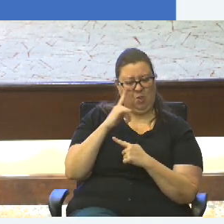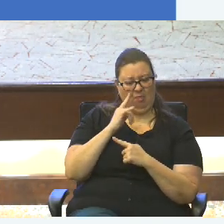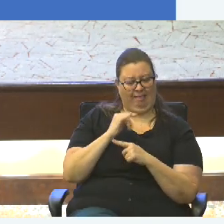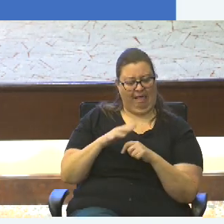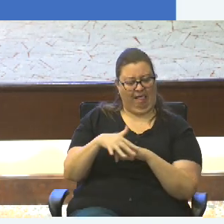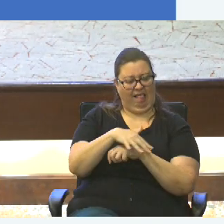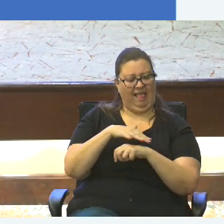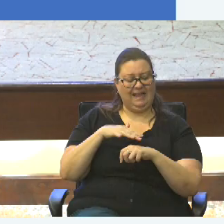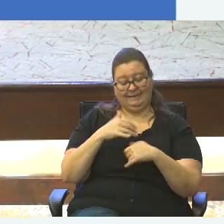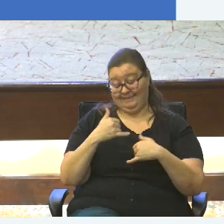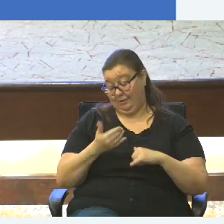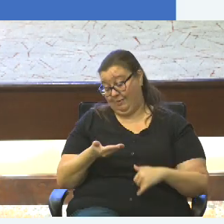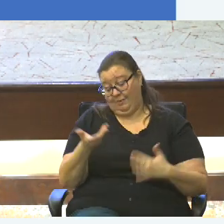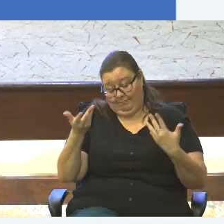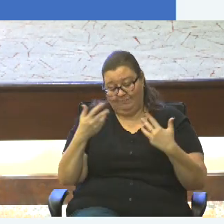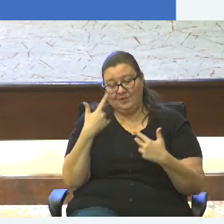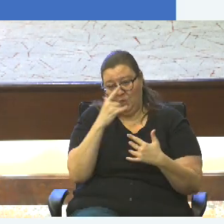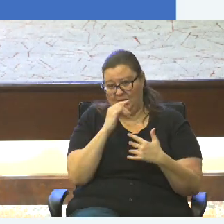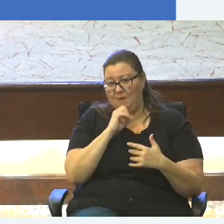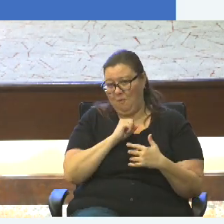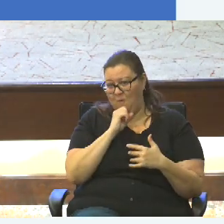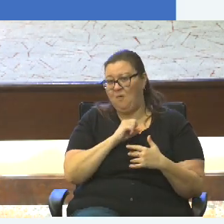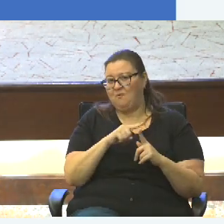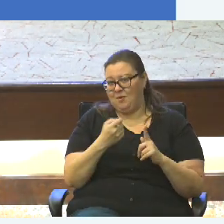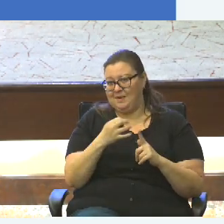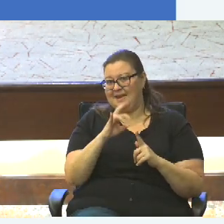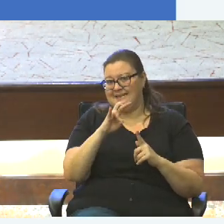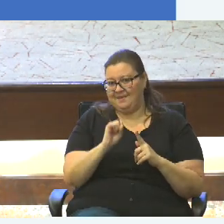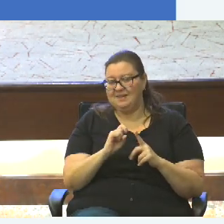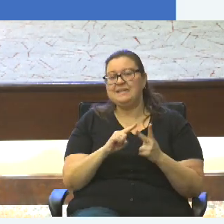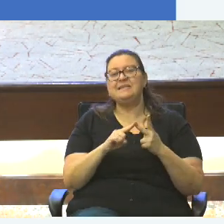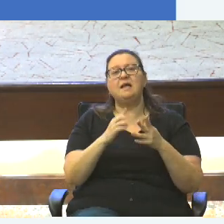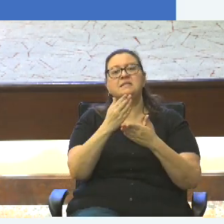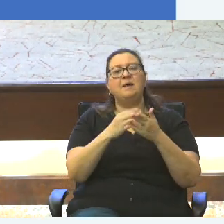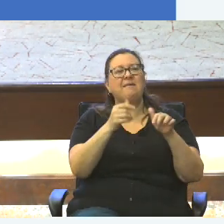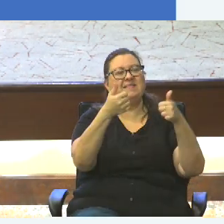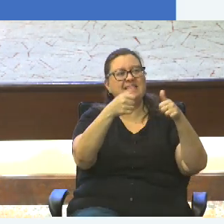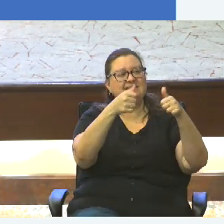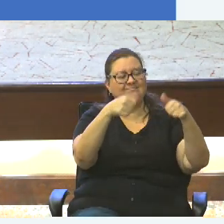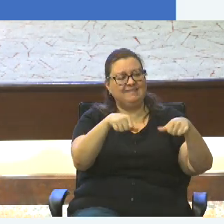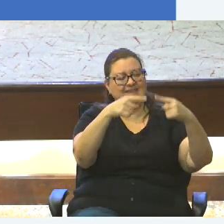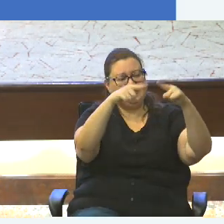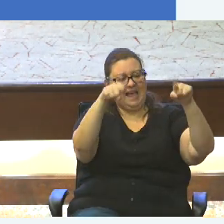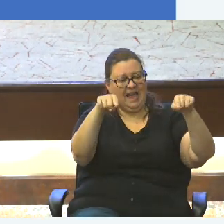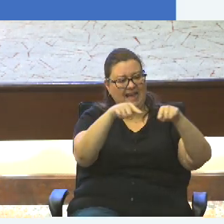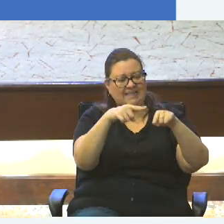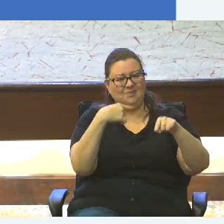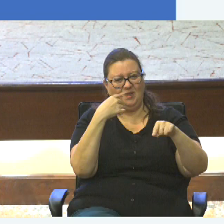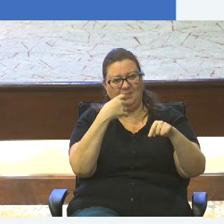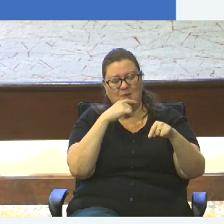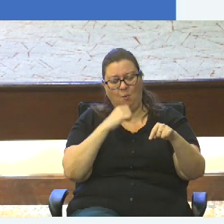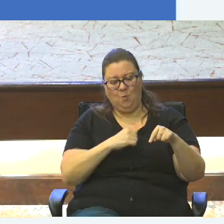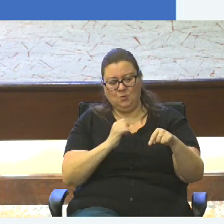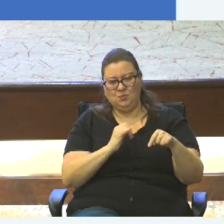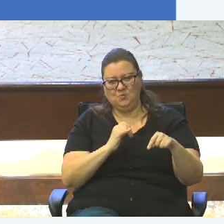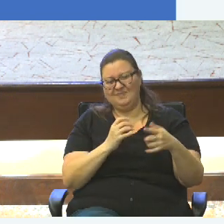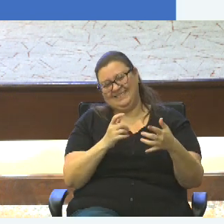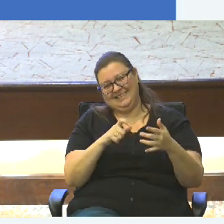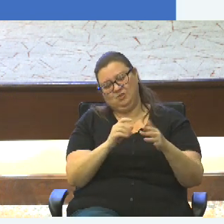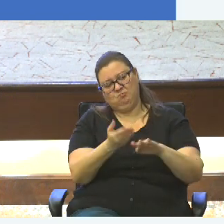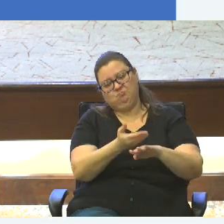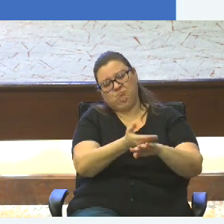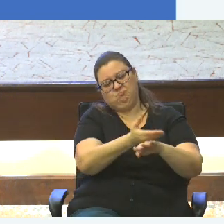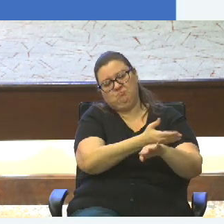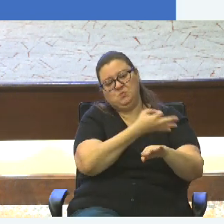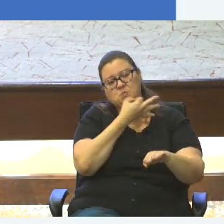exterior remains, as well as some wayfinding signage that is starting to get a little bit old looking, that requires some attention at some